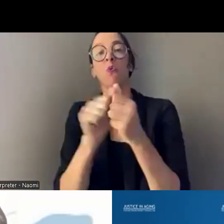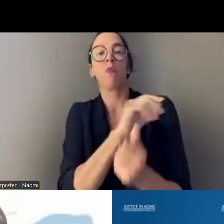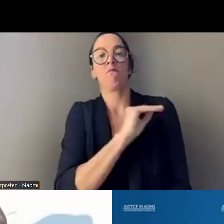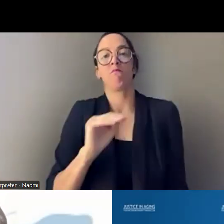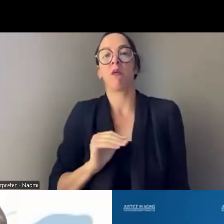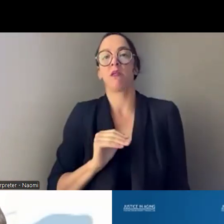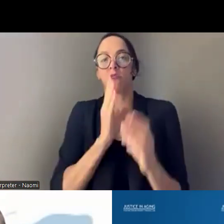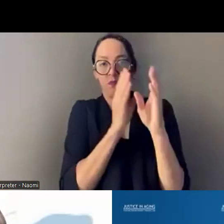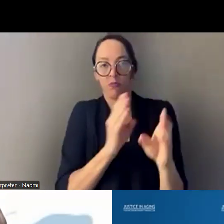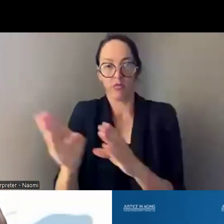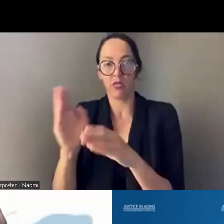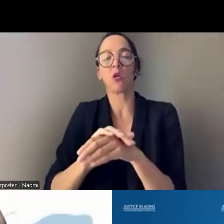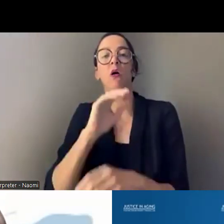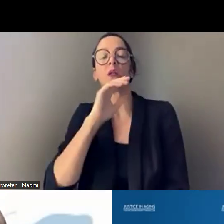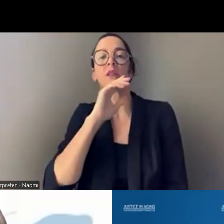priorities.